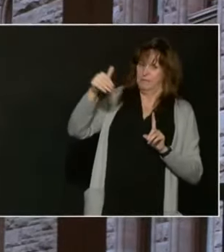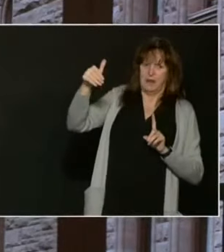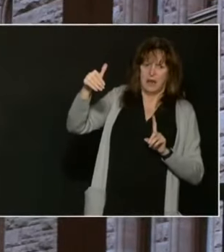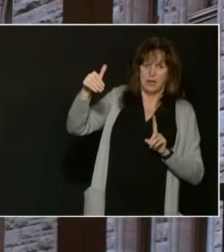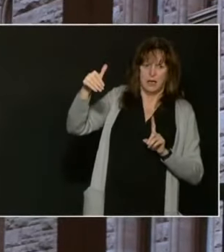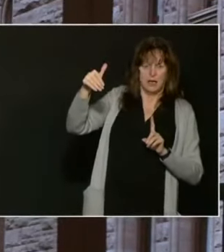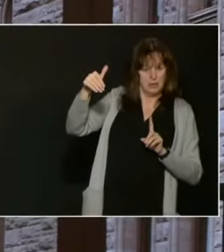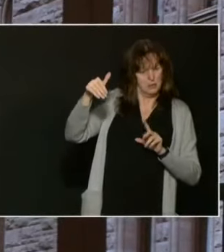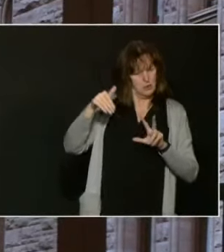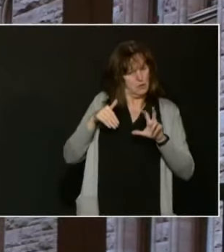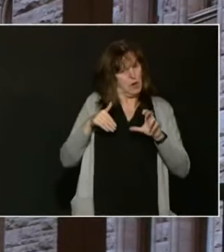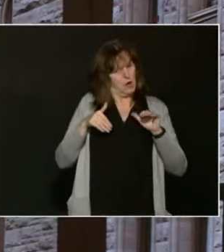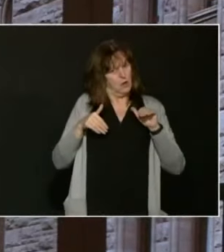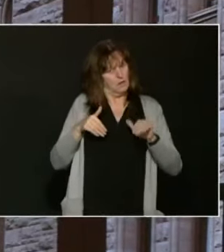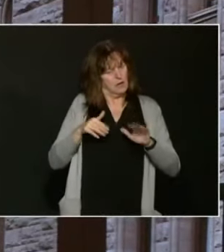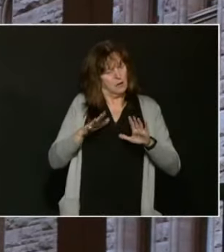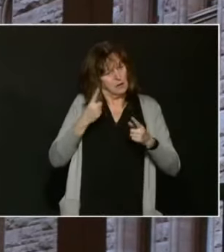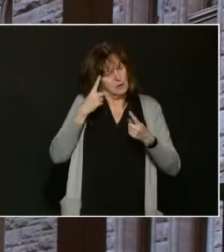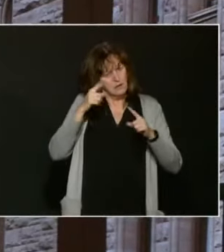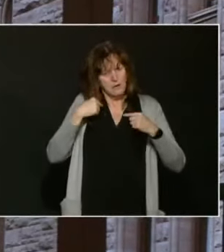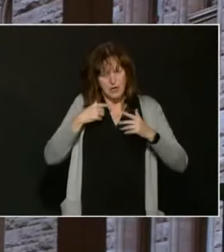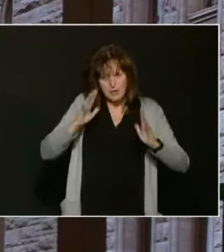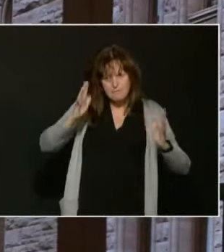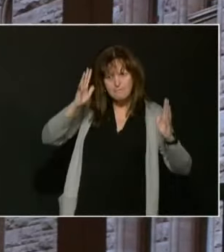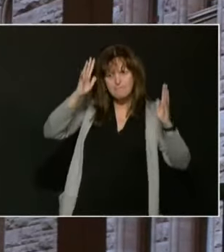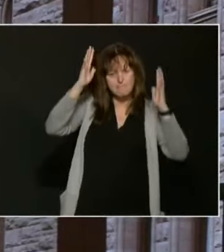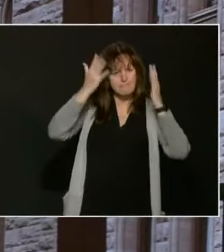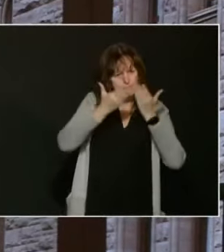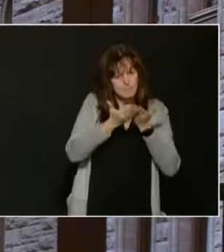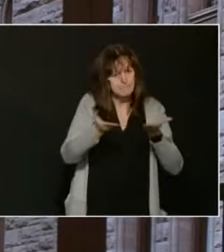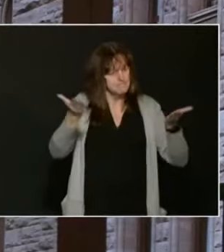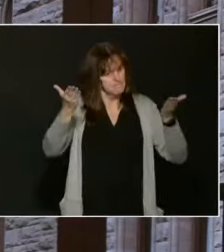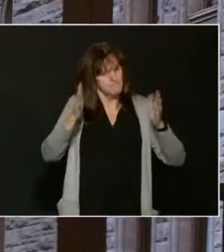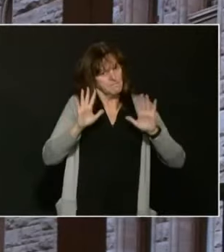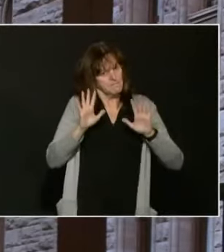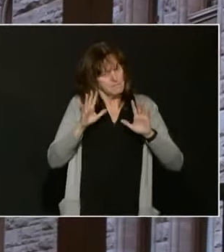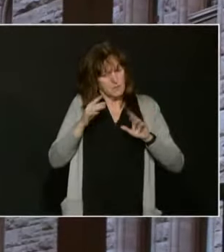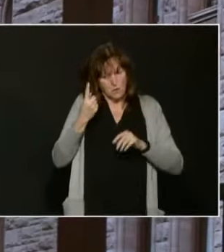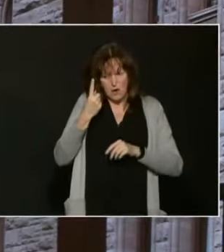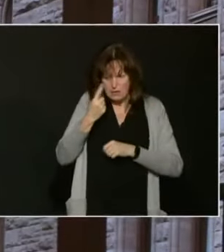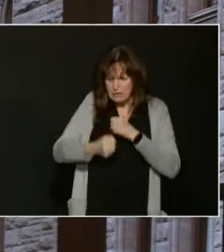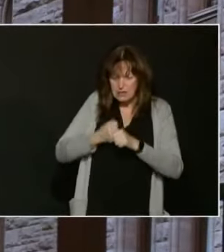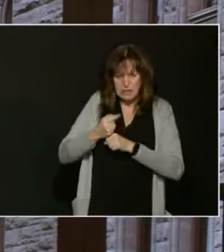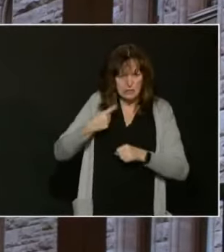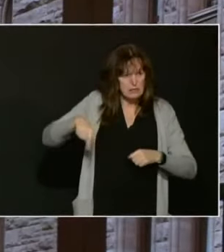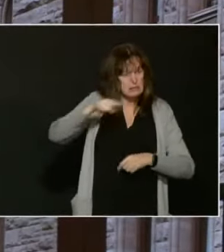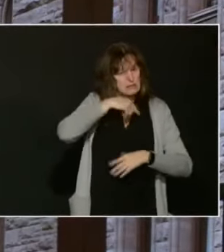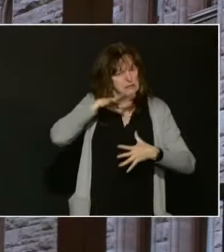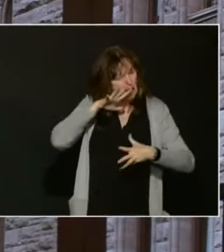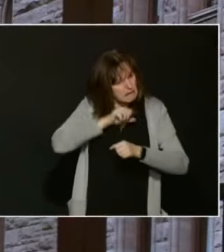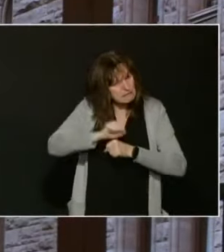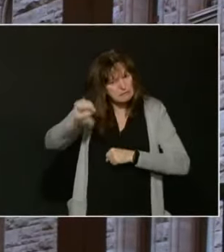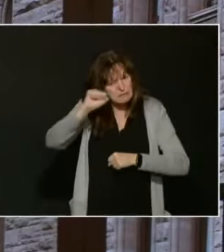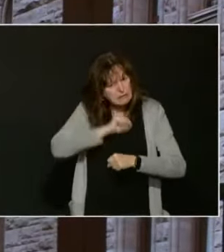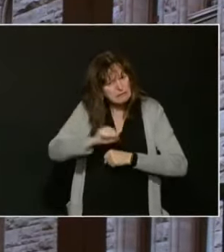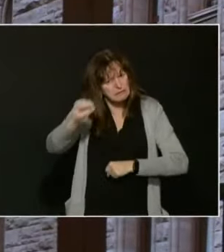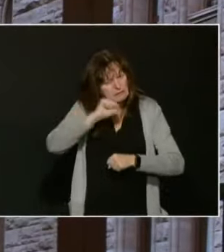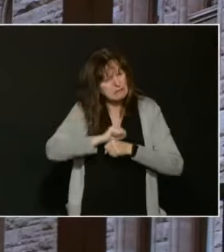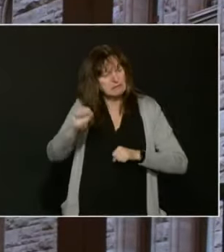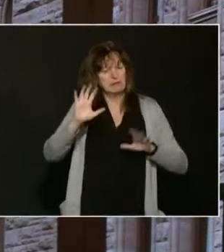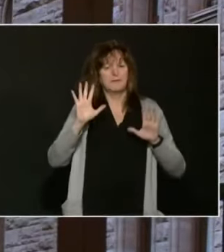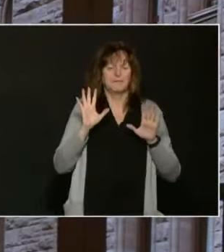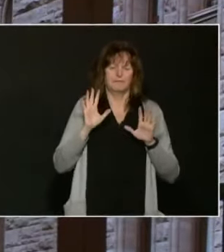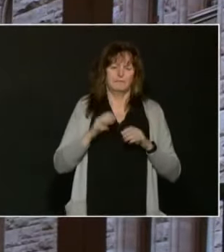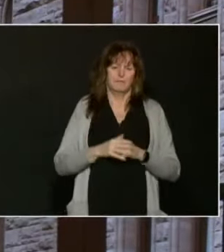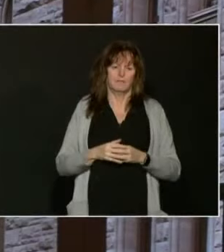you have achieved over this past year. We can talk about it a bit now because there's an end in sight. We're working on our vaccine, which was predicted to